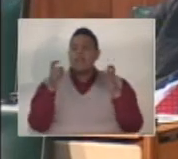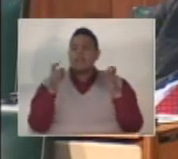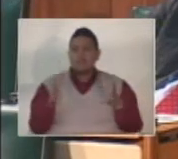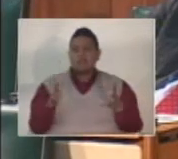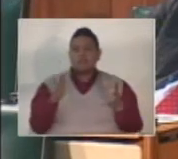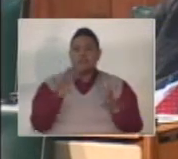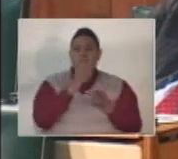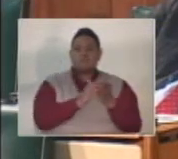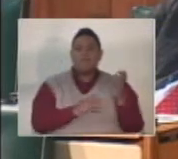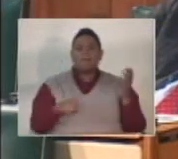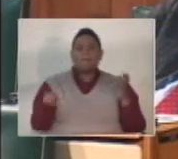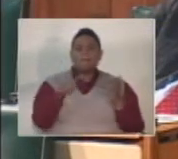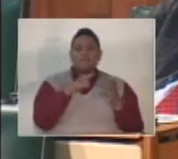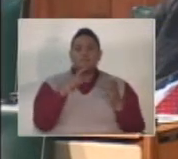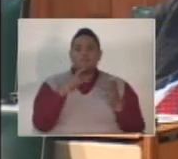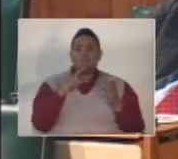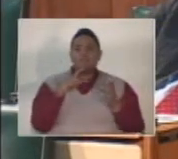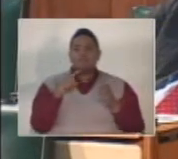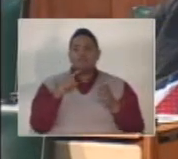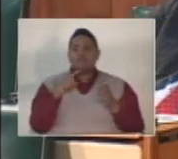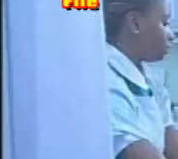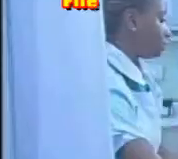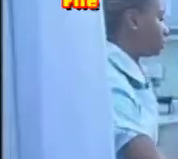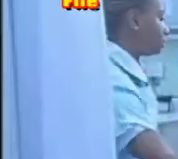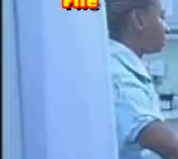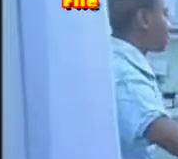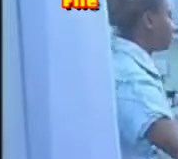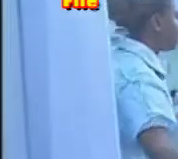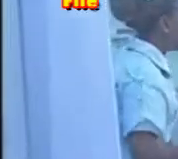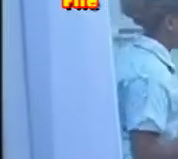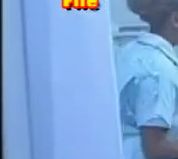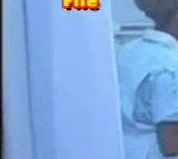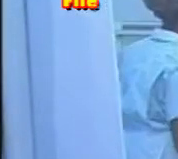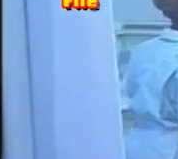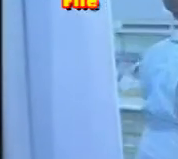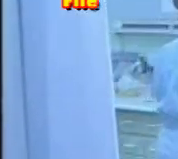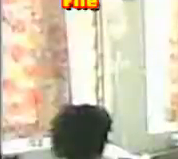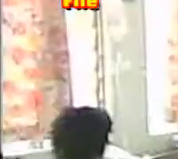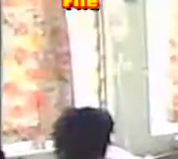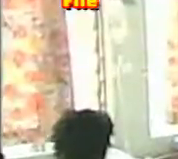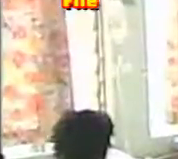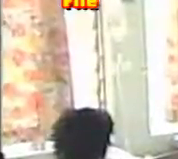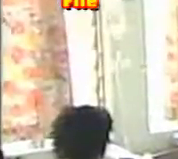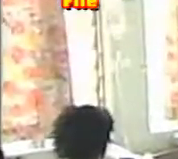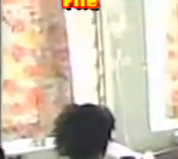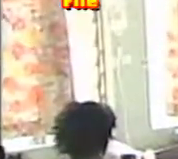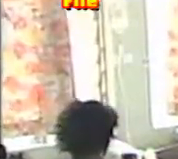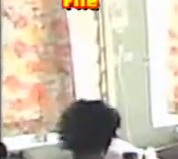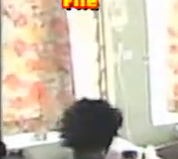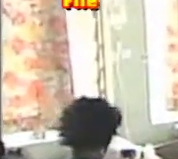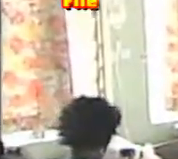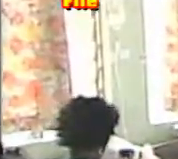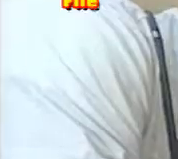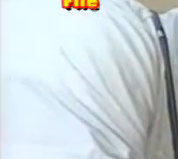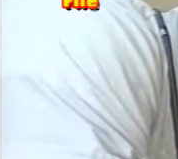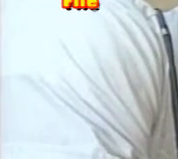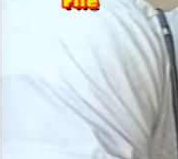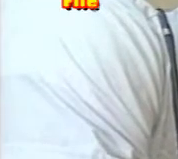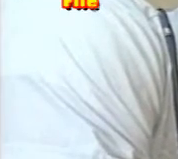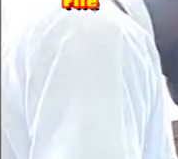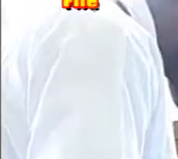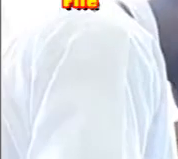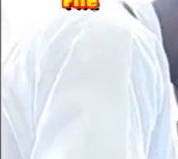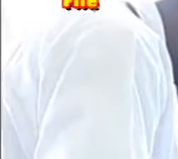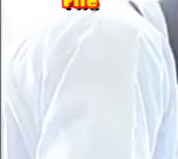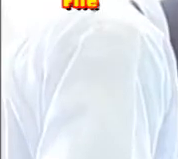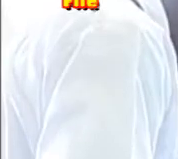of some regional health authorities. Government will also address the issue of personal deductions paid over by government agencies